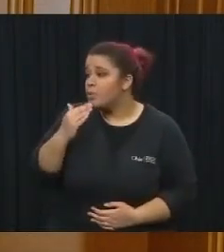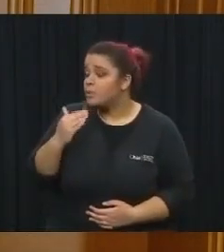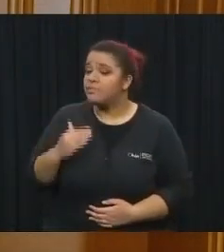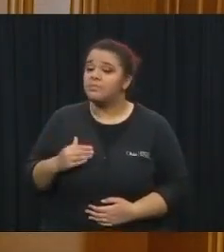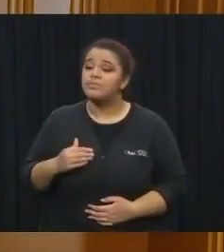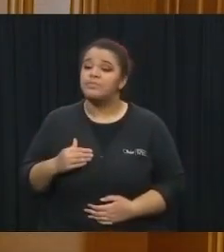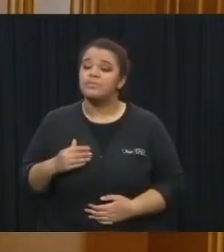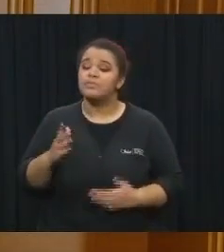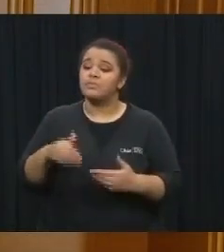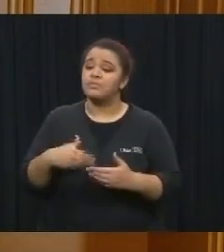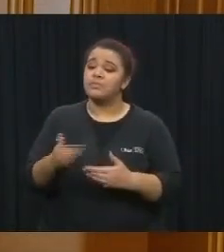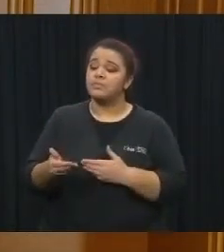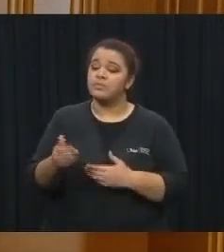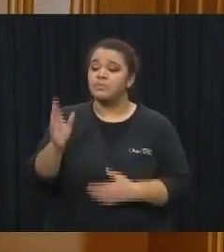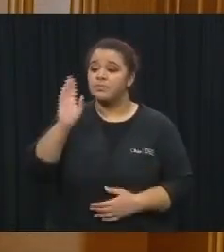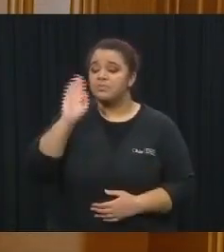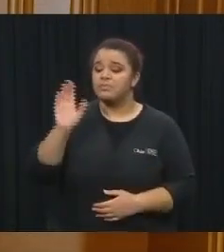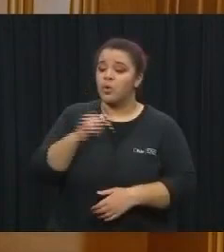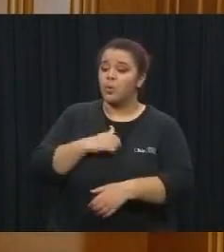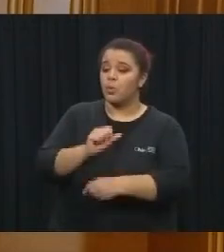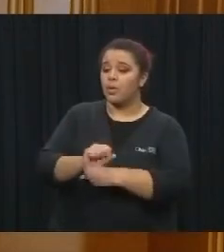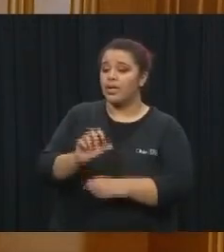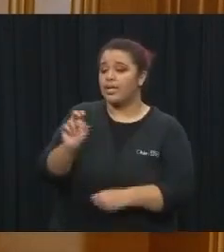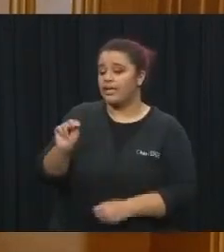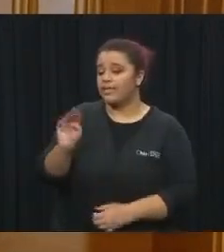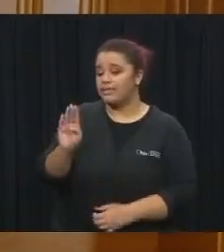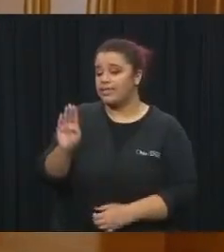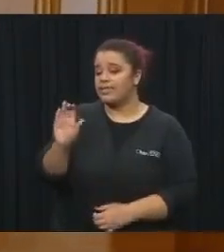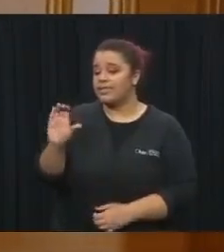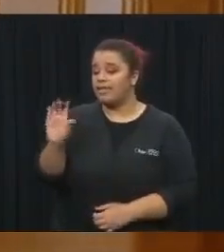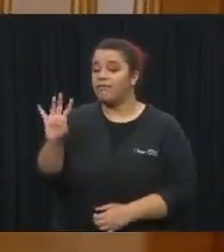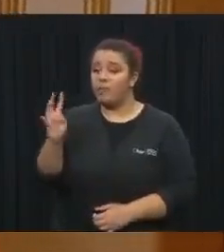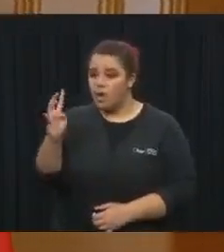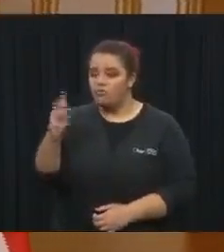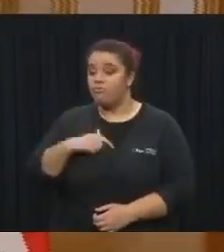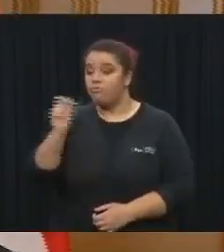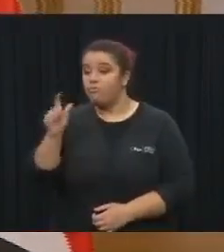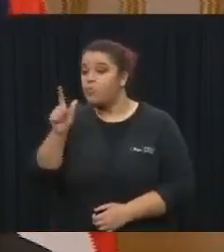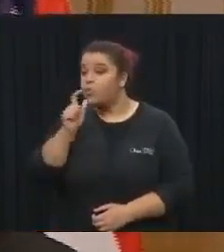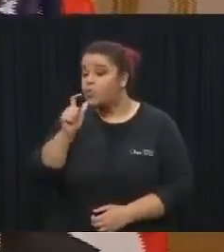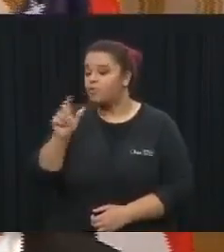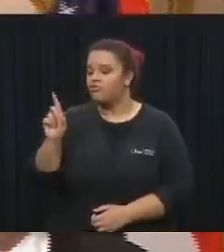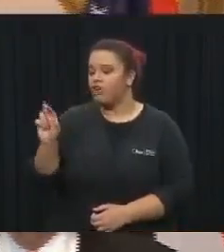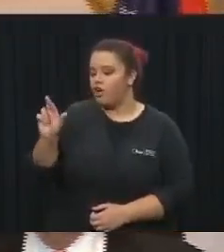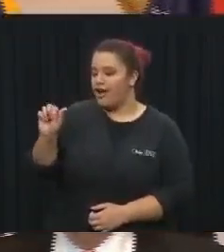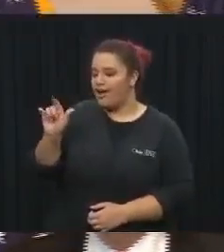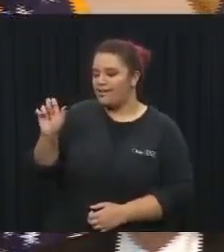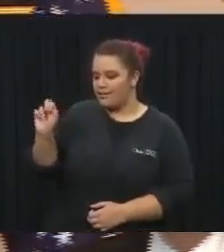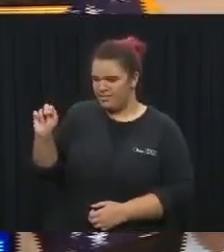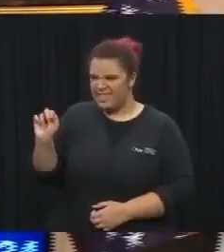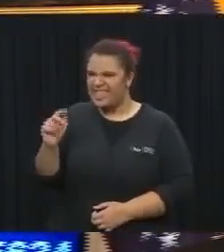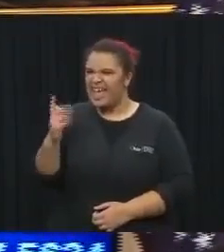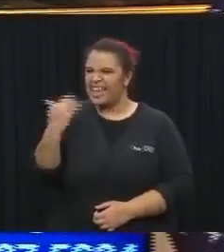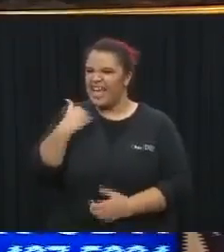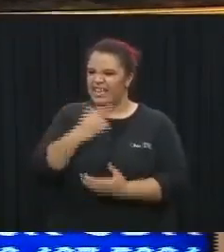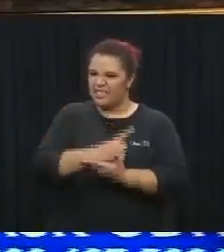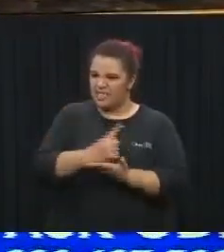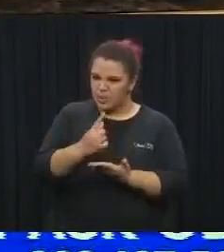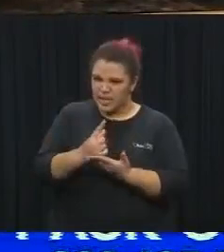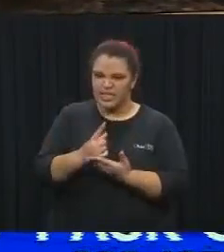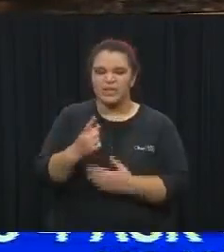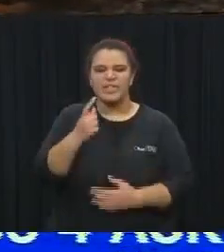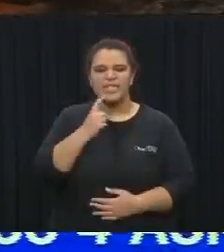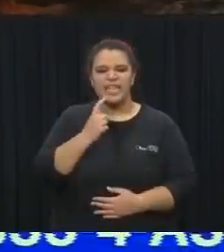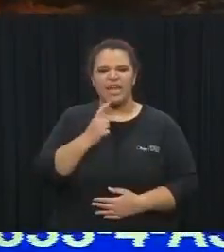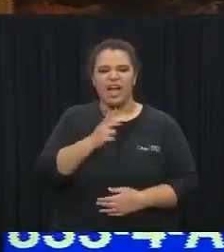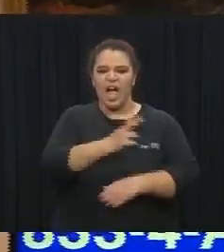Eric Halpern, NBC4. This question is for Dr. Acton. Last week, I think we heard that the hospitals were at about 75% and they could